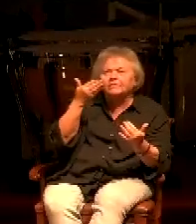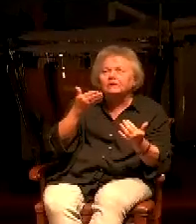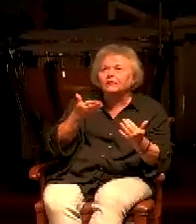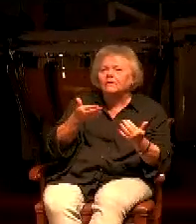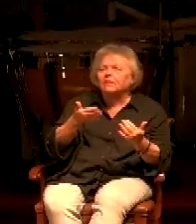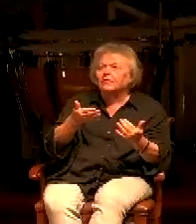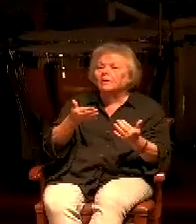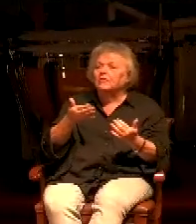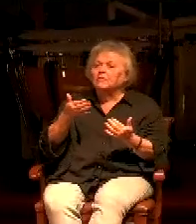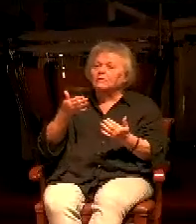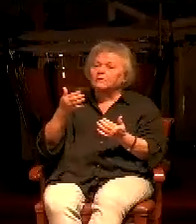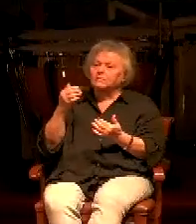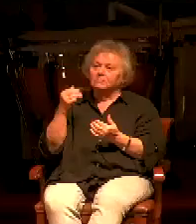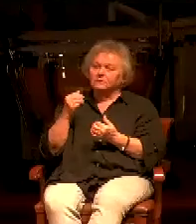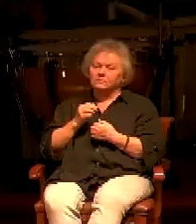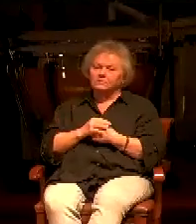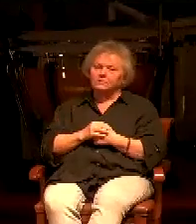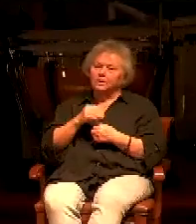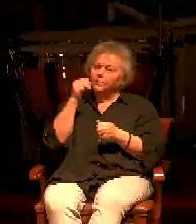And he remembers.